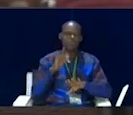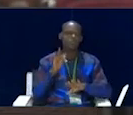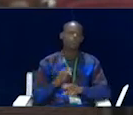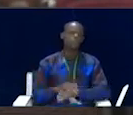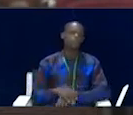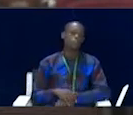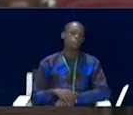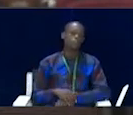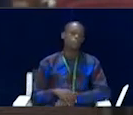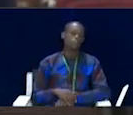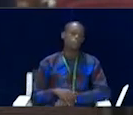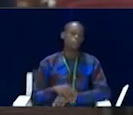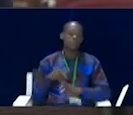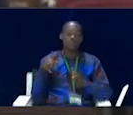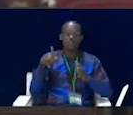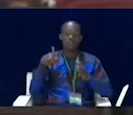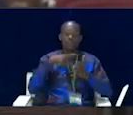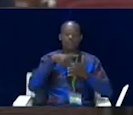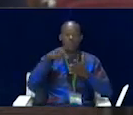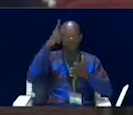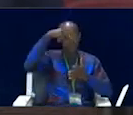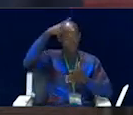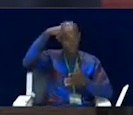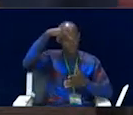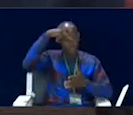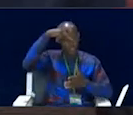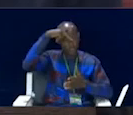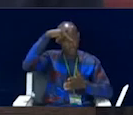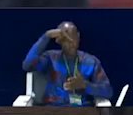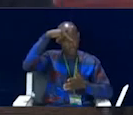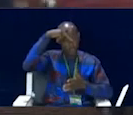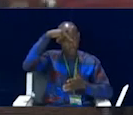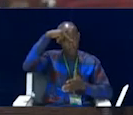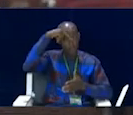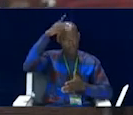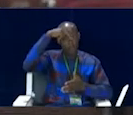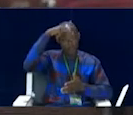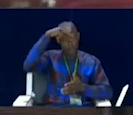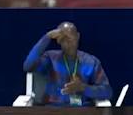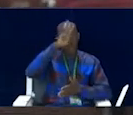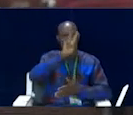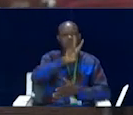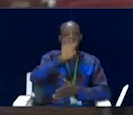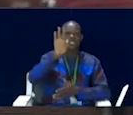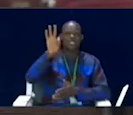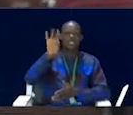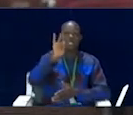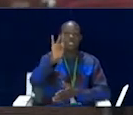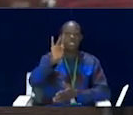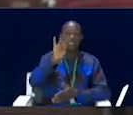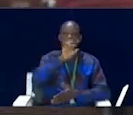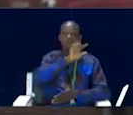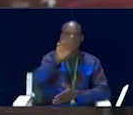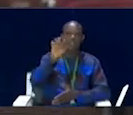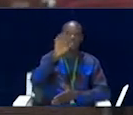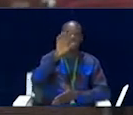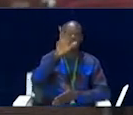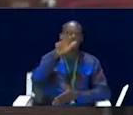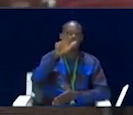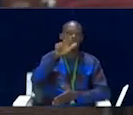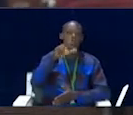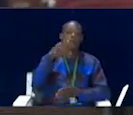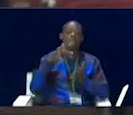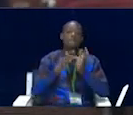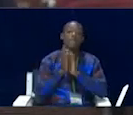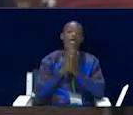Proverbs chapter 28 verse 13. Proverbs 28 verse 13.